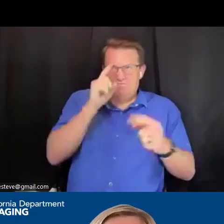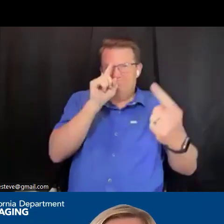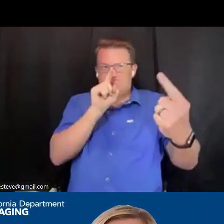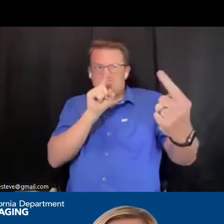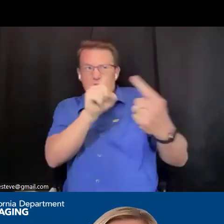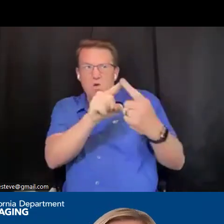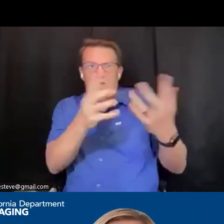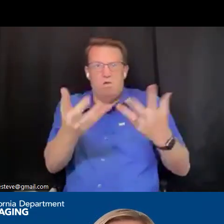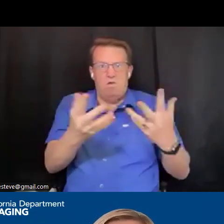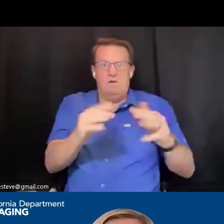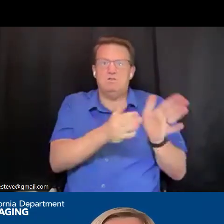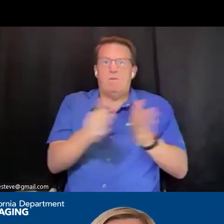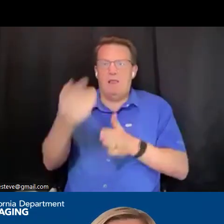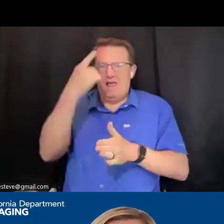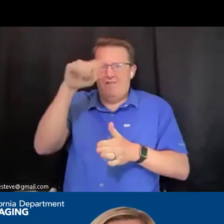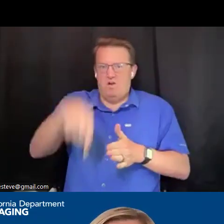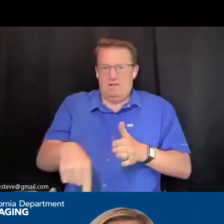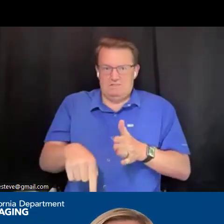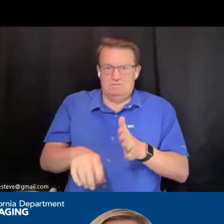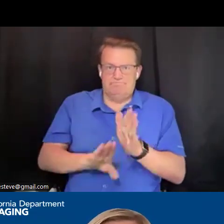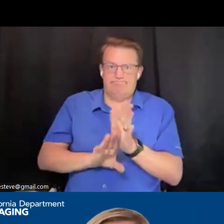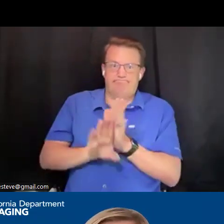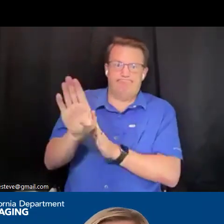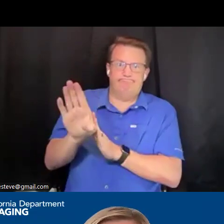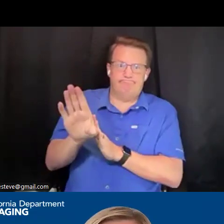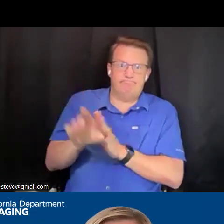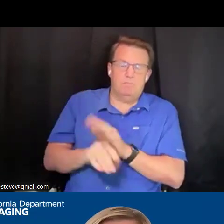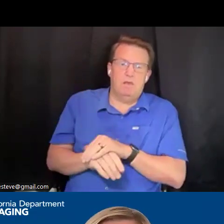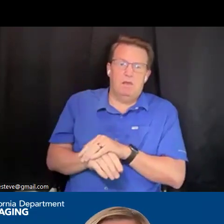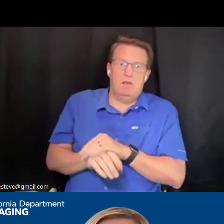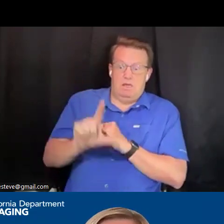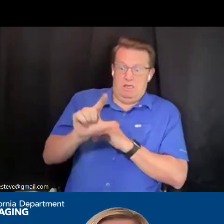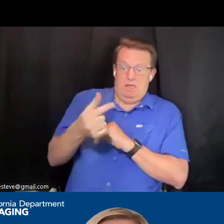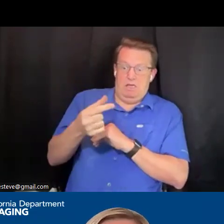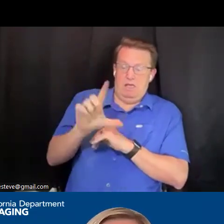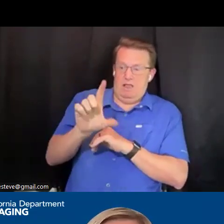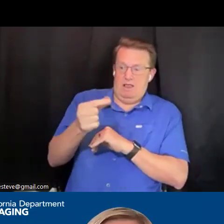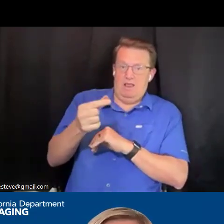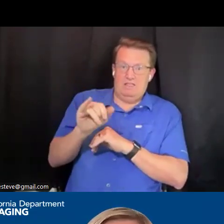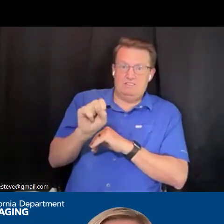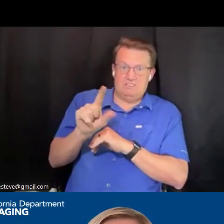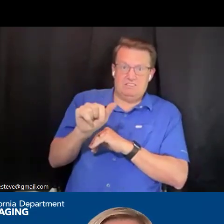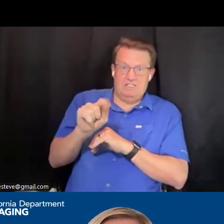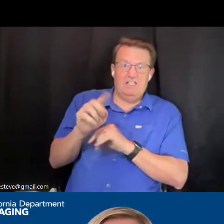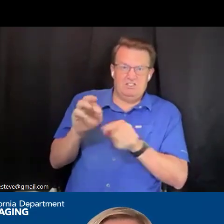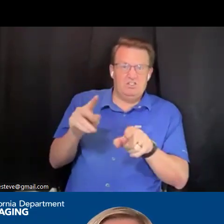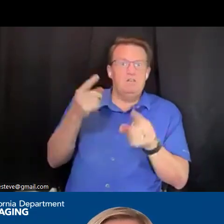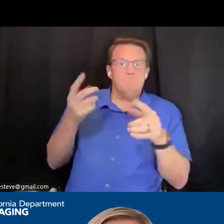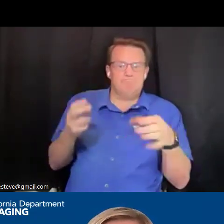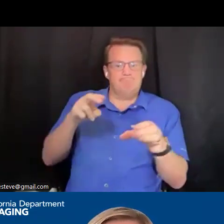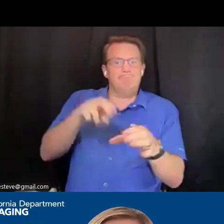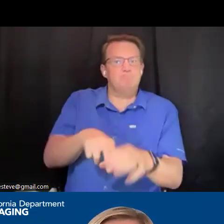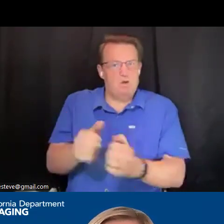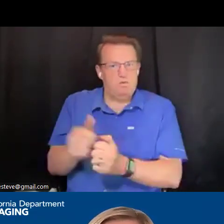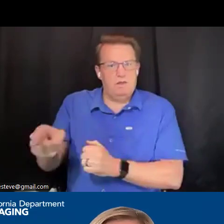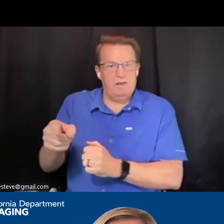this growth. The legislature joined with Governor Newsom and passed Senate Bill